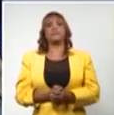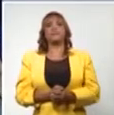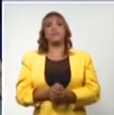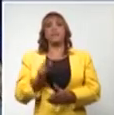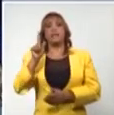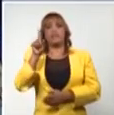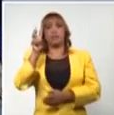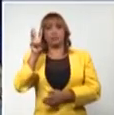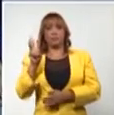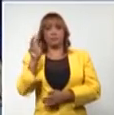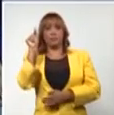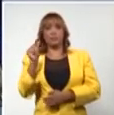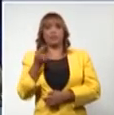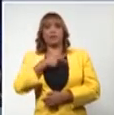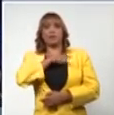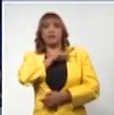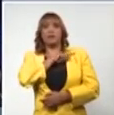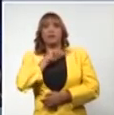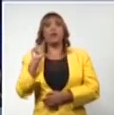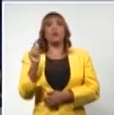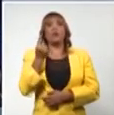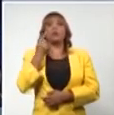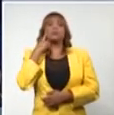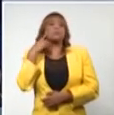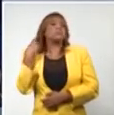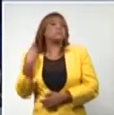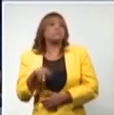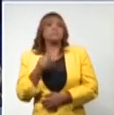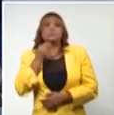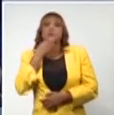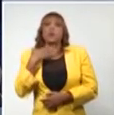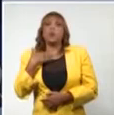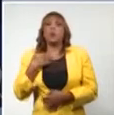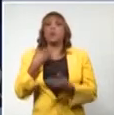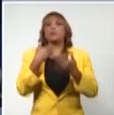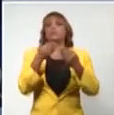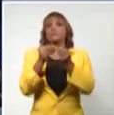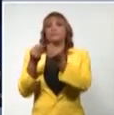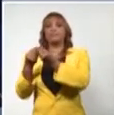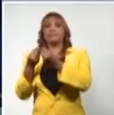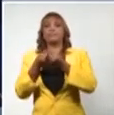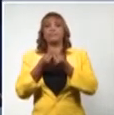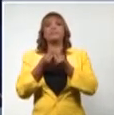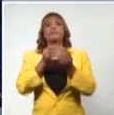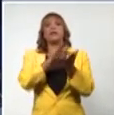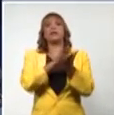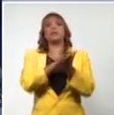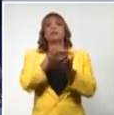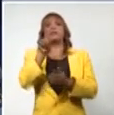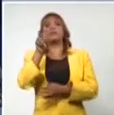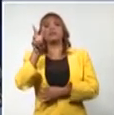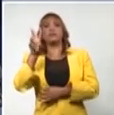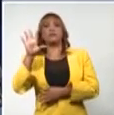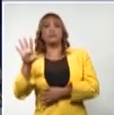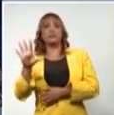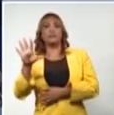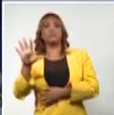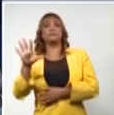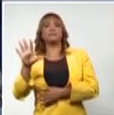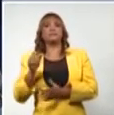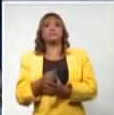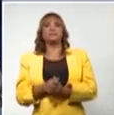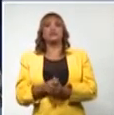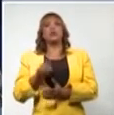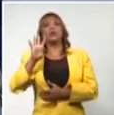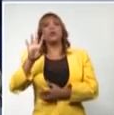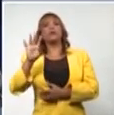Of the 13 cases diagnosed yesterday, the source of infection linked to one case is yet to be determined, bringing the